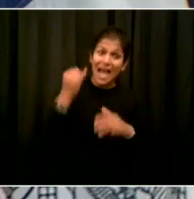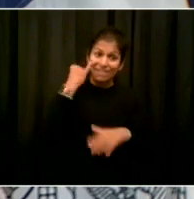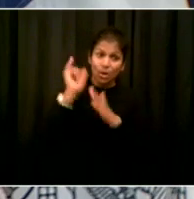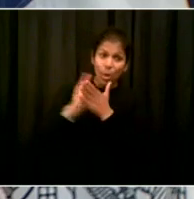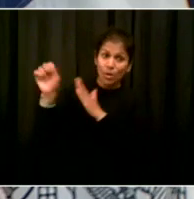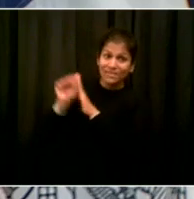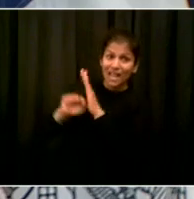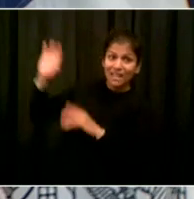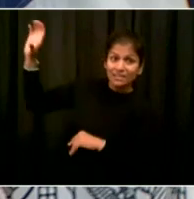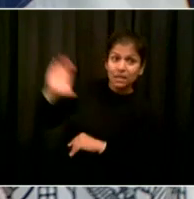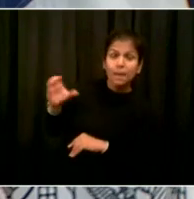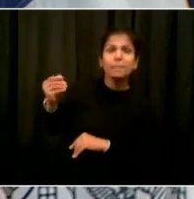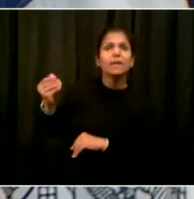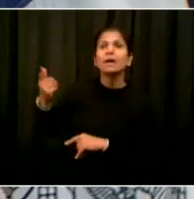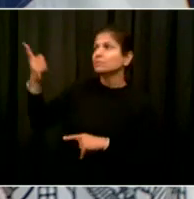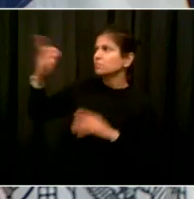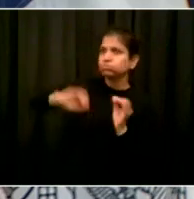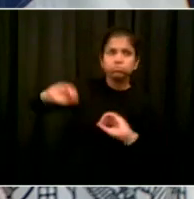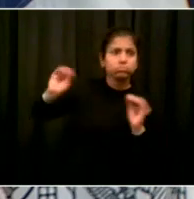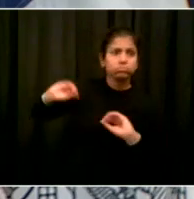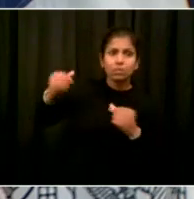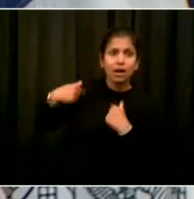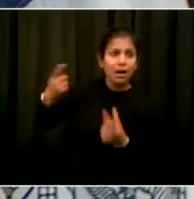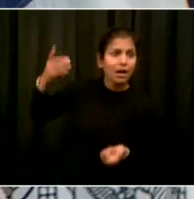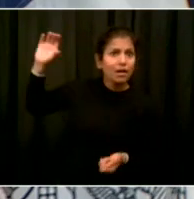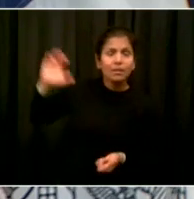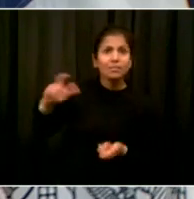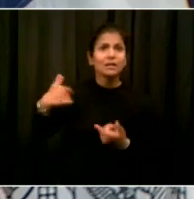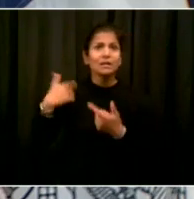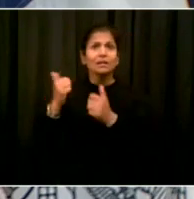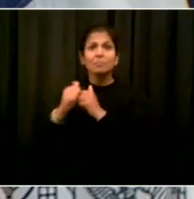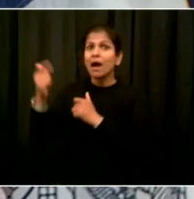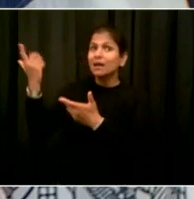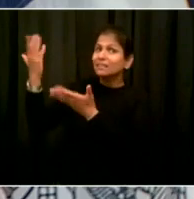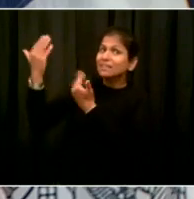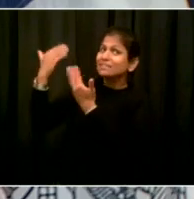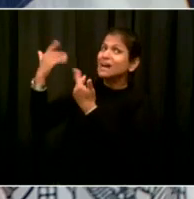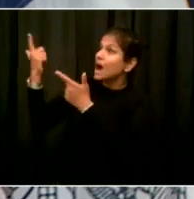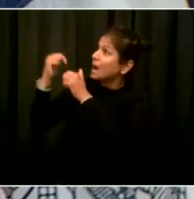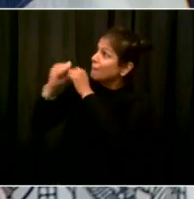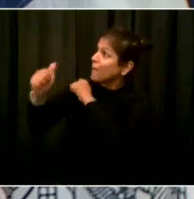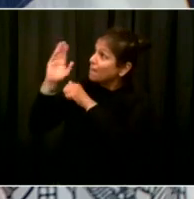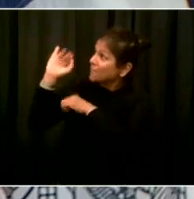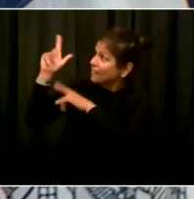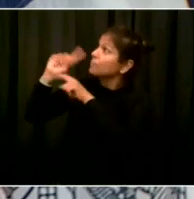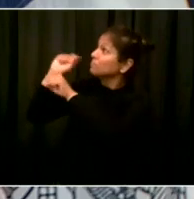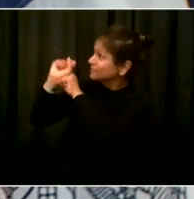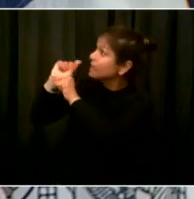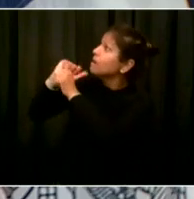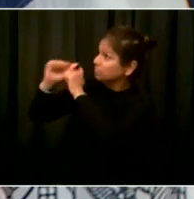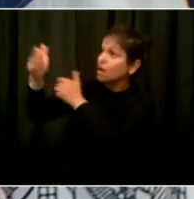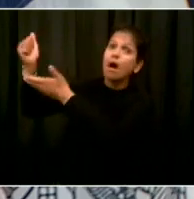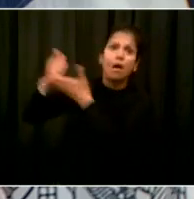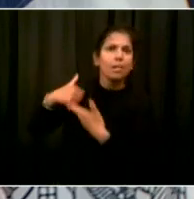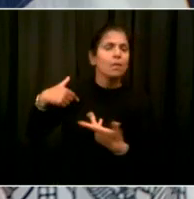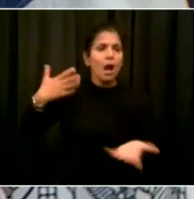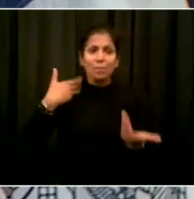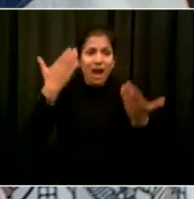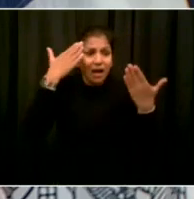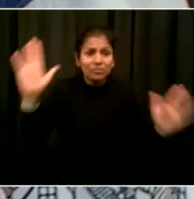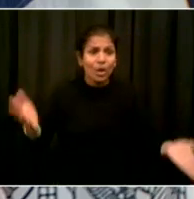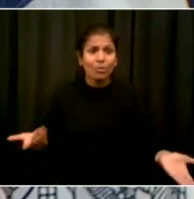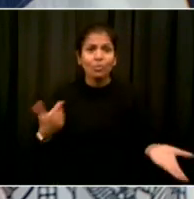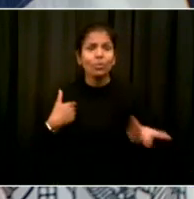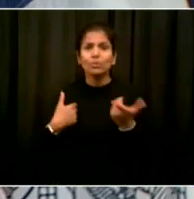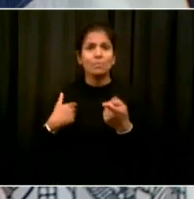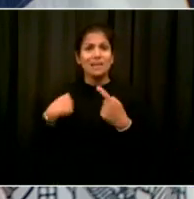there be a stimulus? How big will that stimulus be? That's the big game changer. And if there's the right kind of stimulus, that, like the one